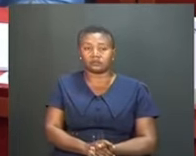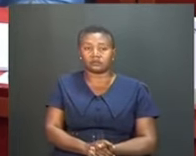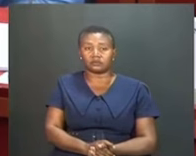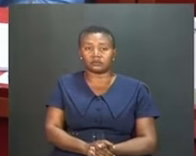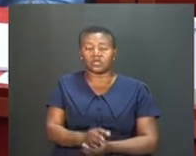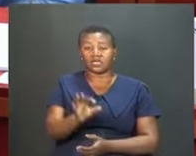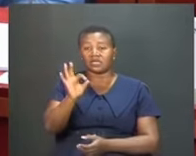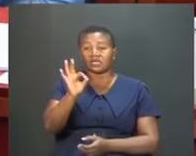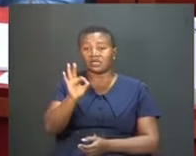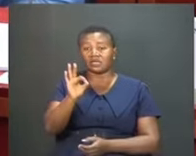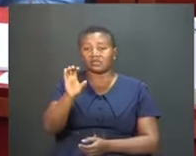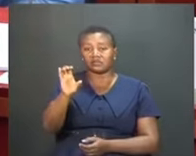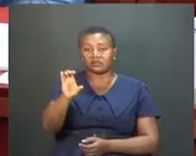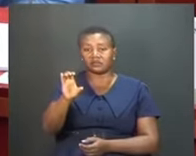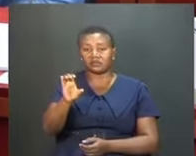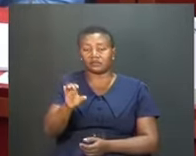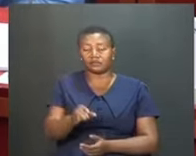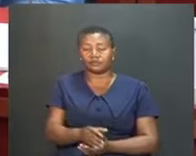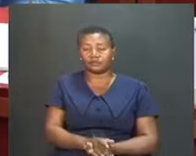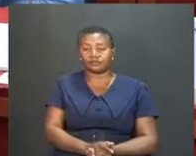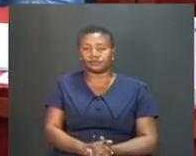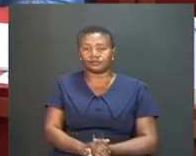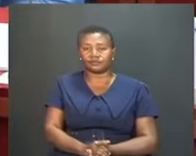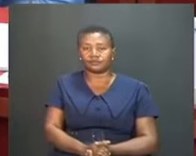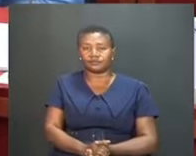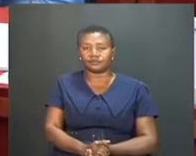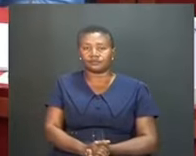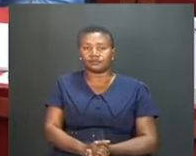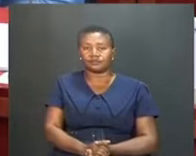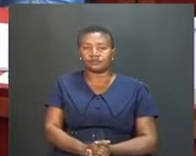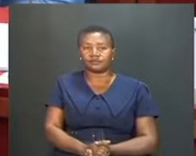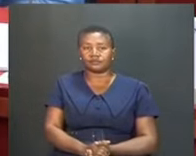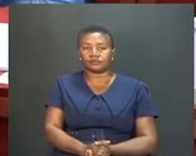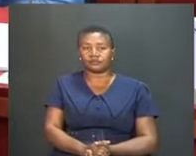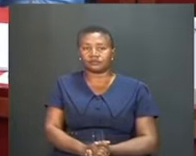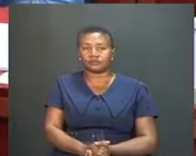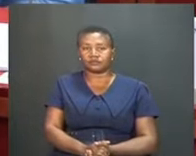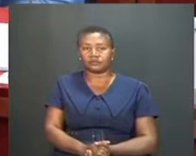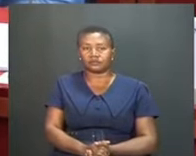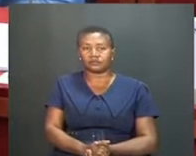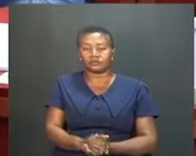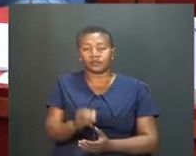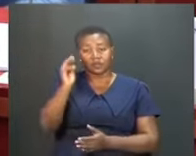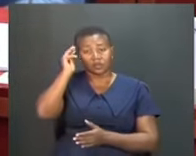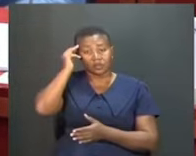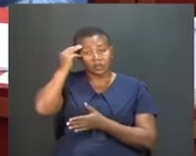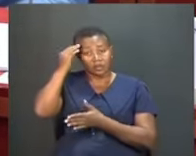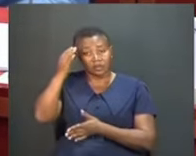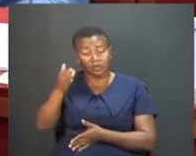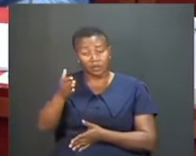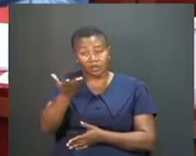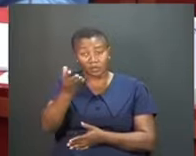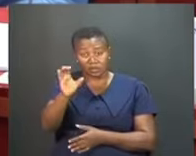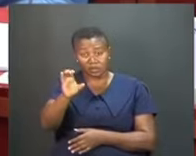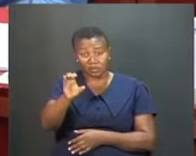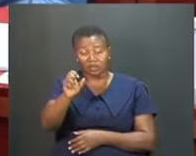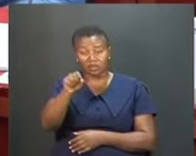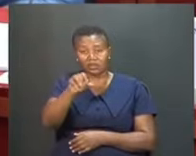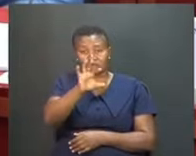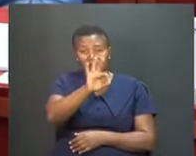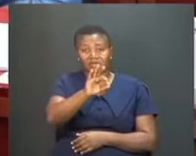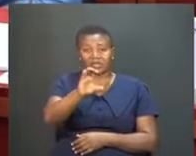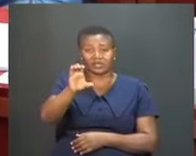9C, please. What D? Minister, C? 9C,